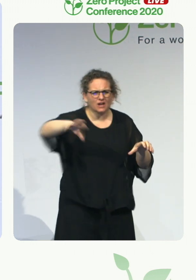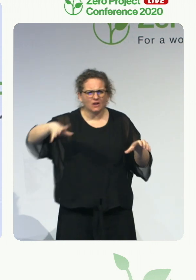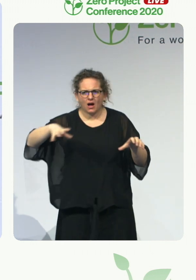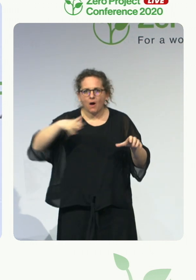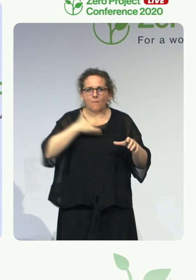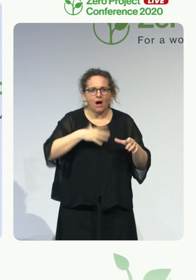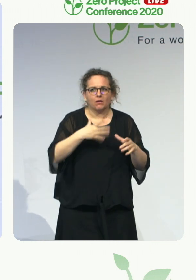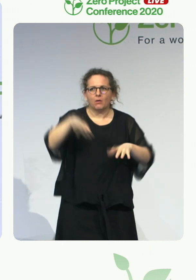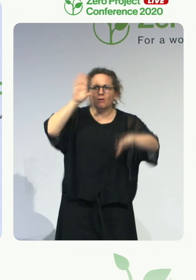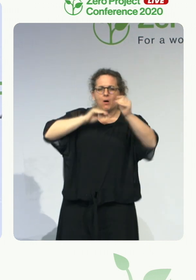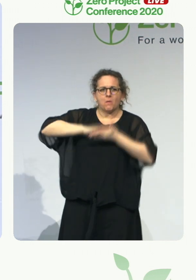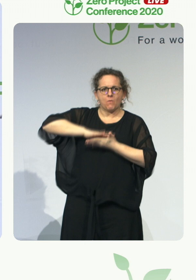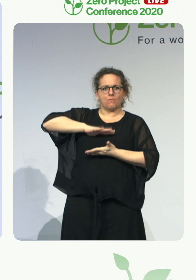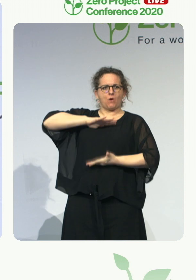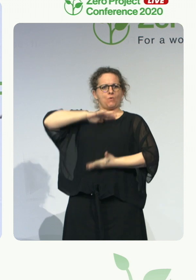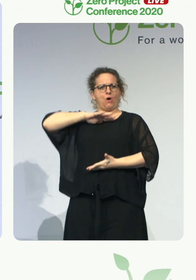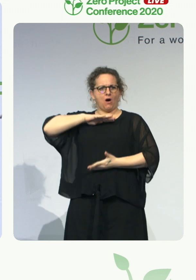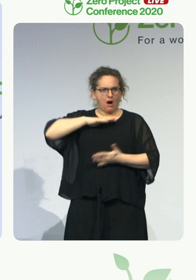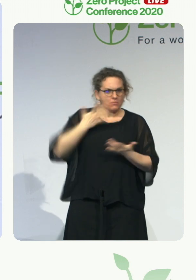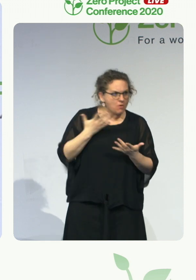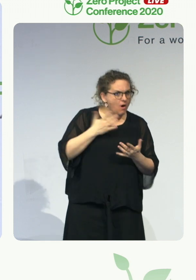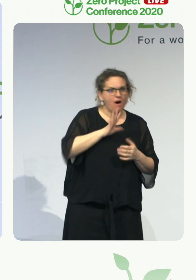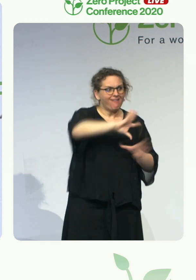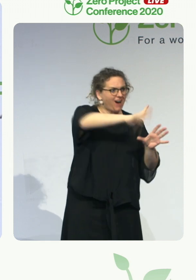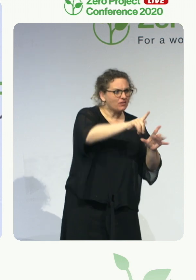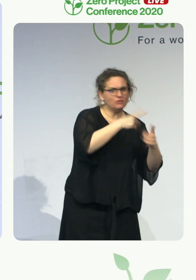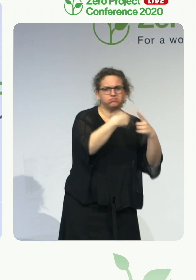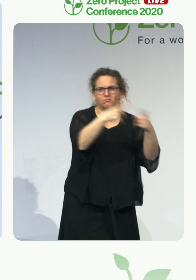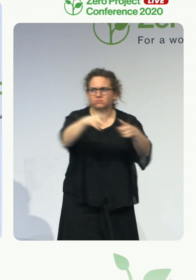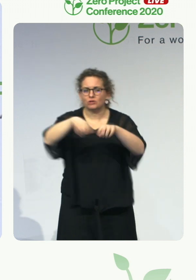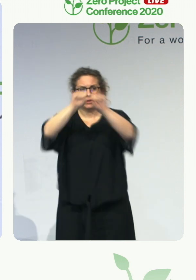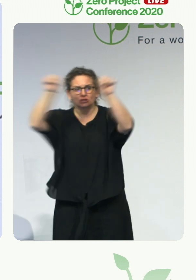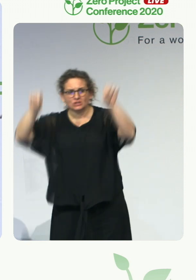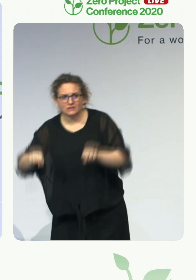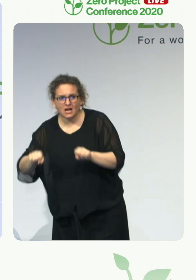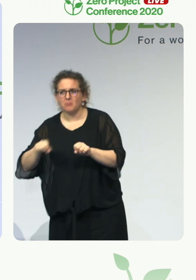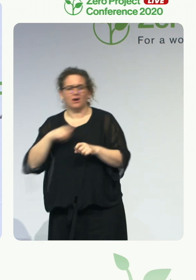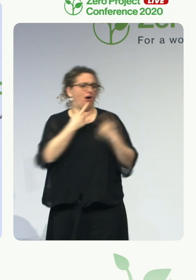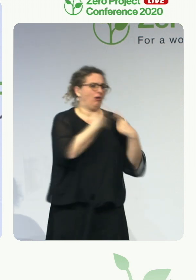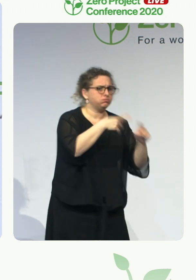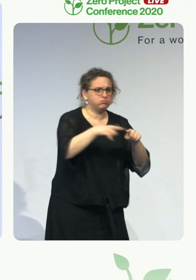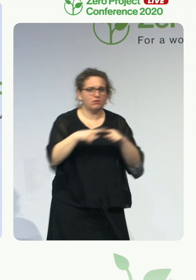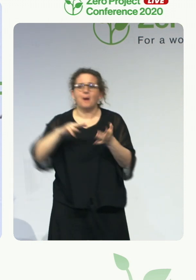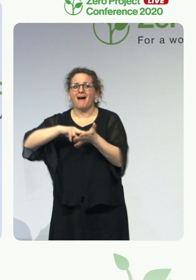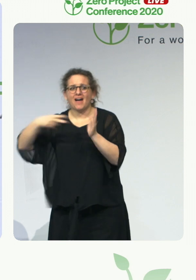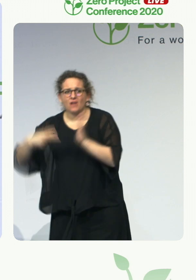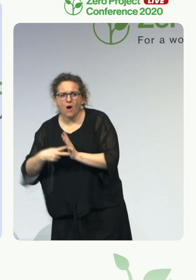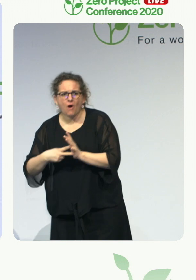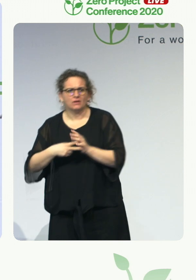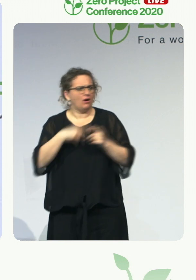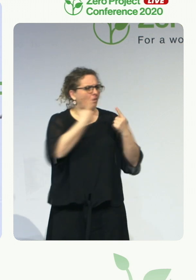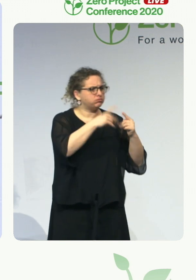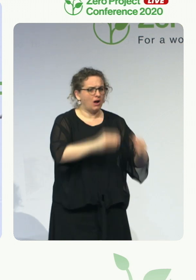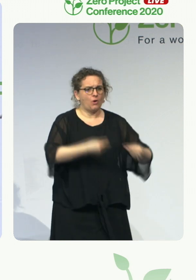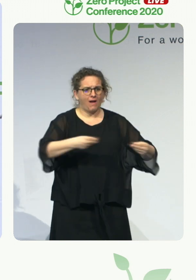your methodologies, your systems, your approaches, and to a very high degree of sophistication, and for a very long